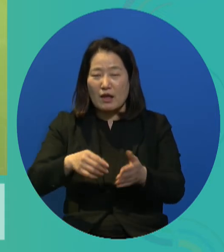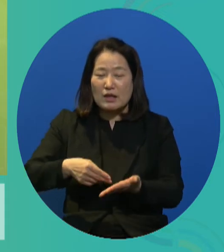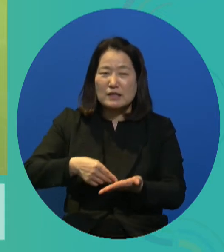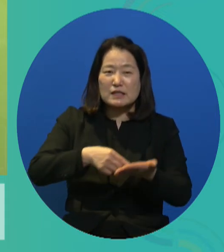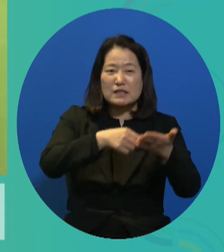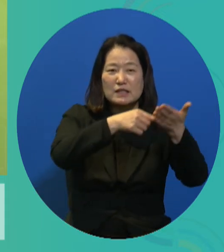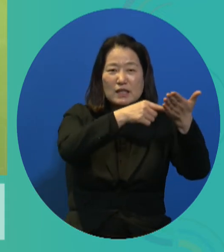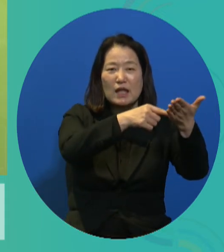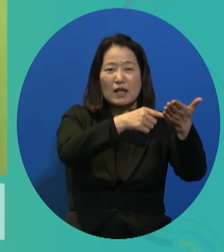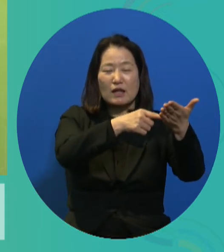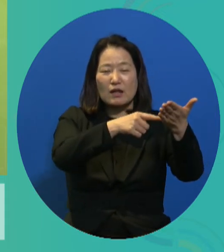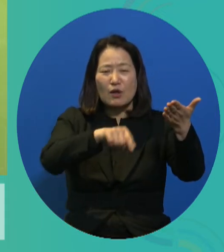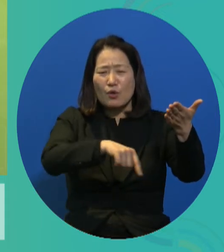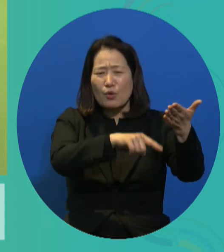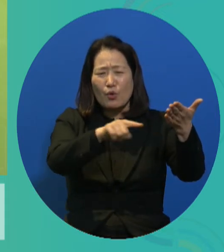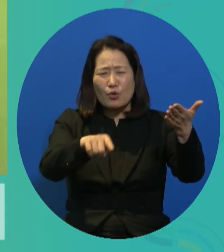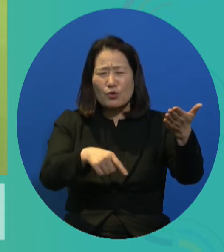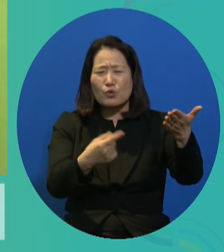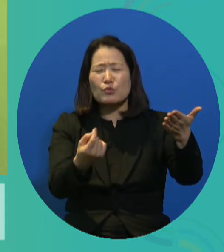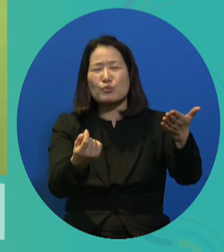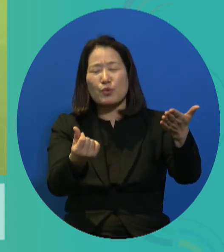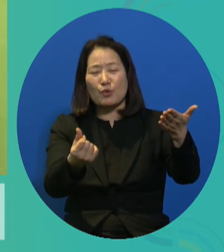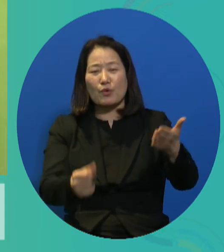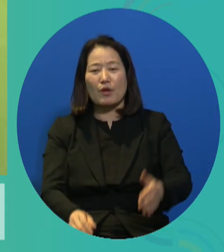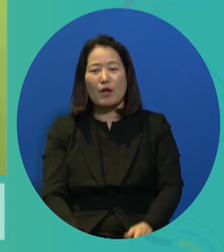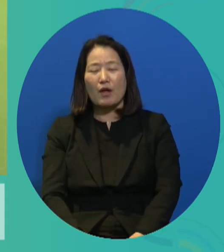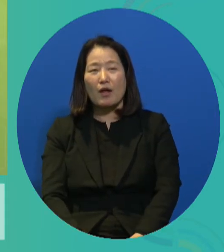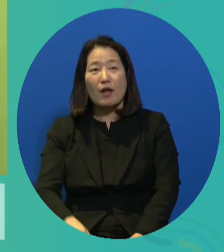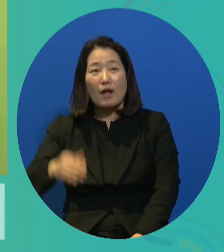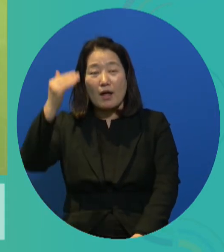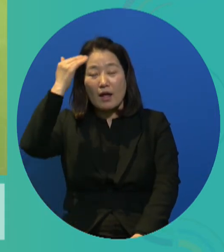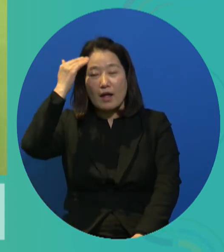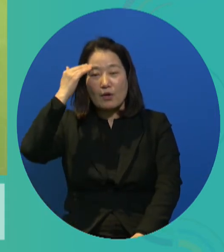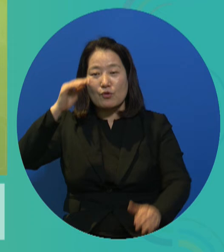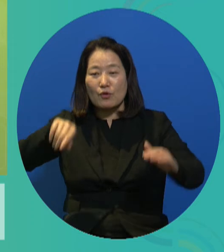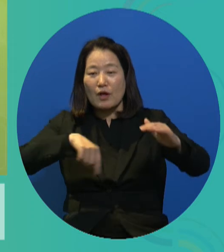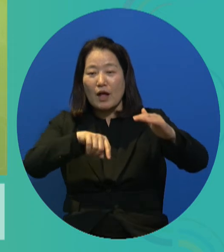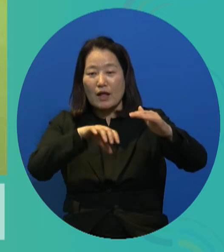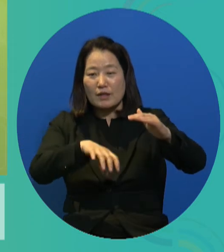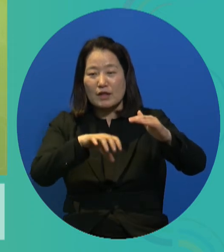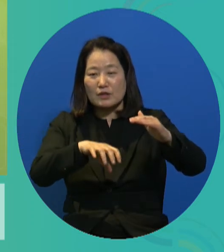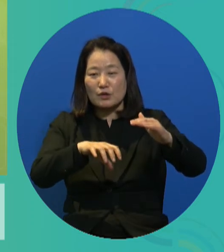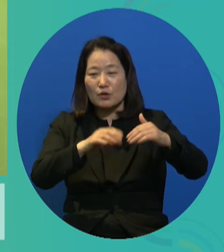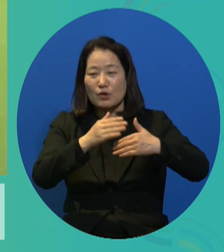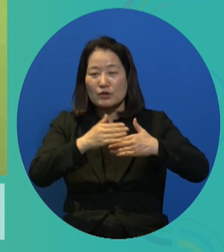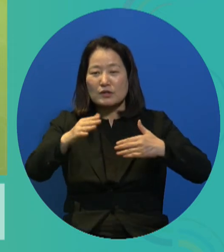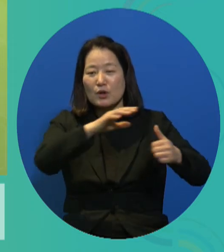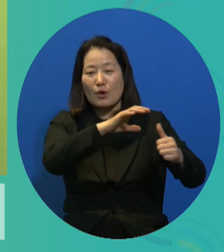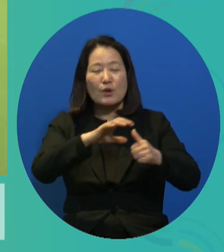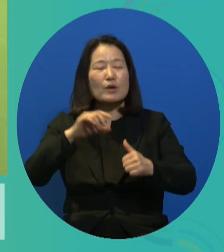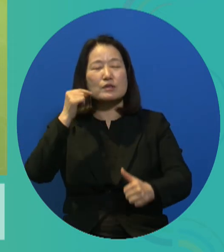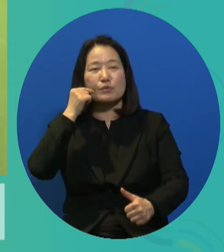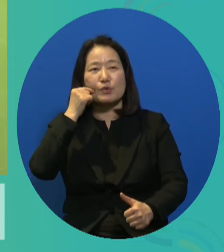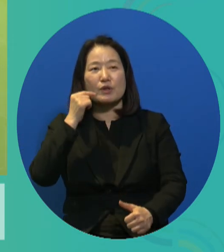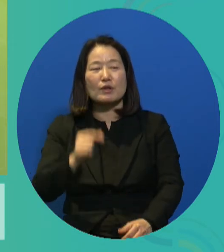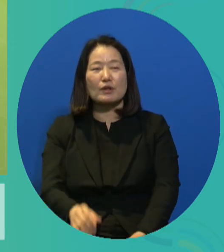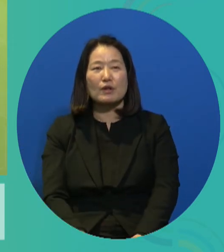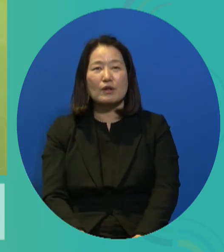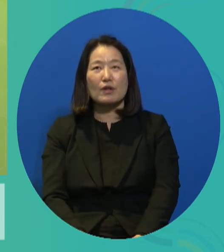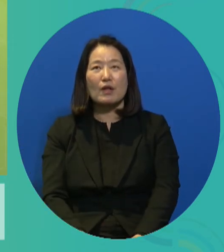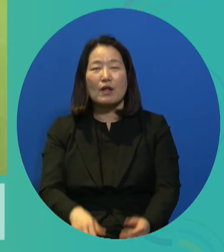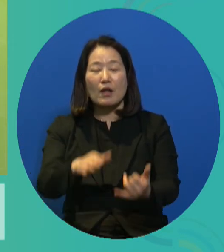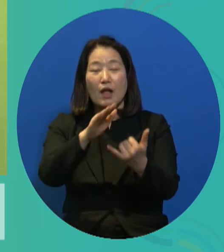conclusions in Korea were very conservative against international norms. And it is difficult for us to make use of these